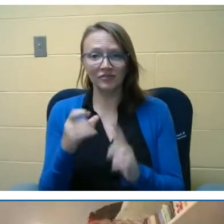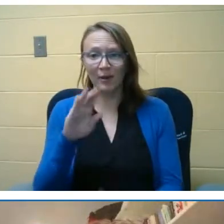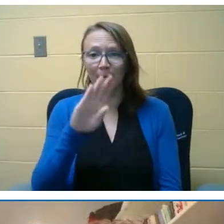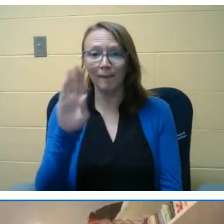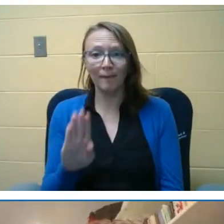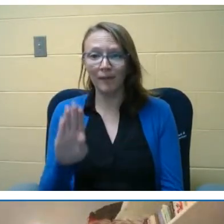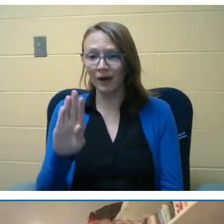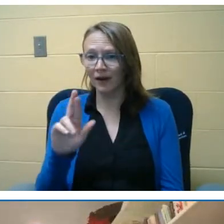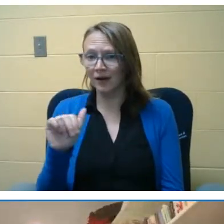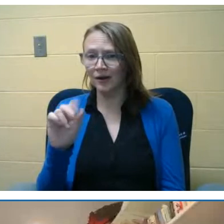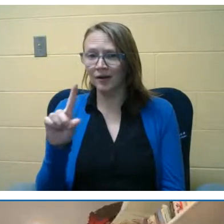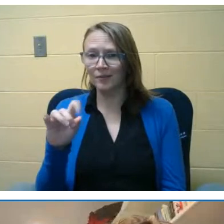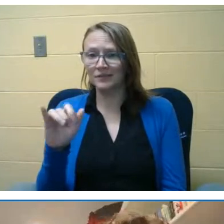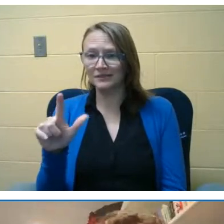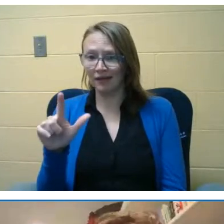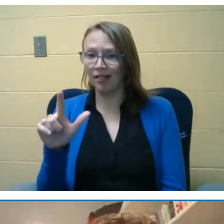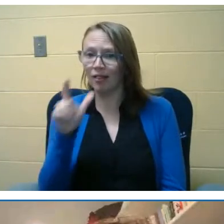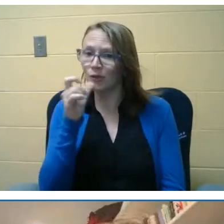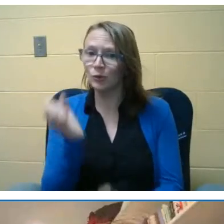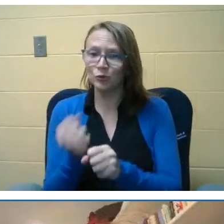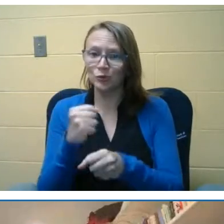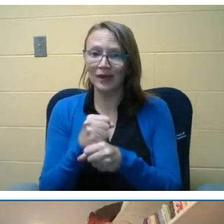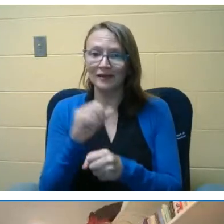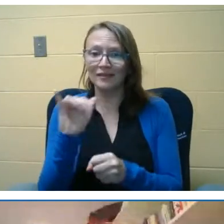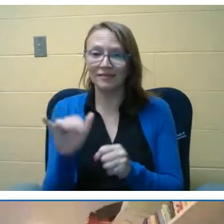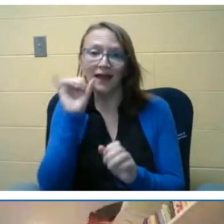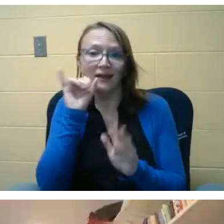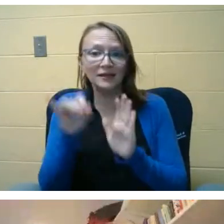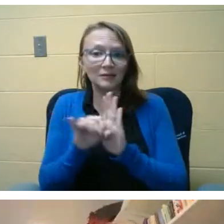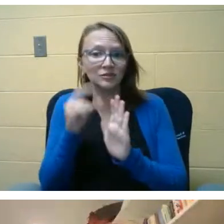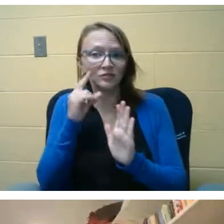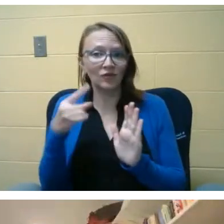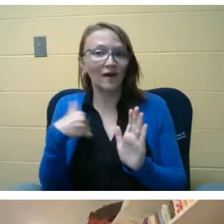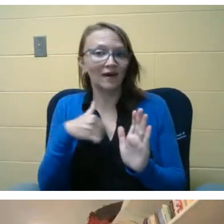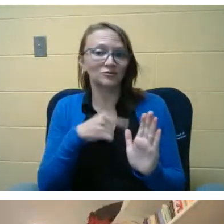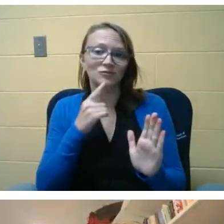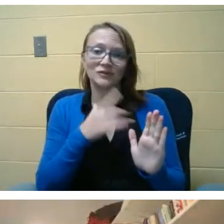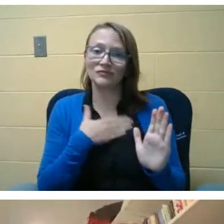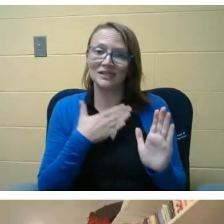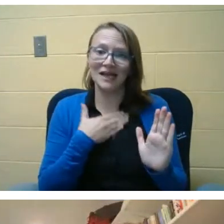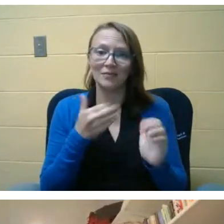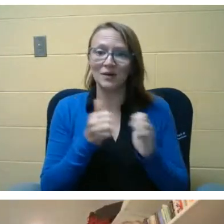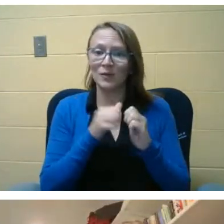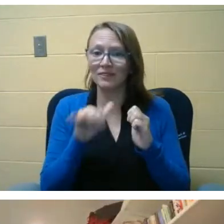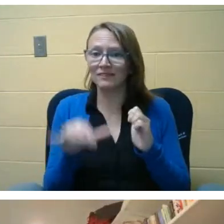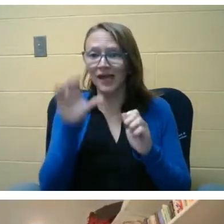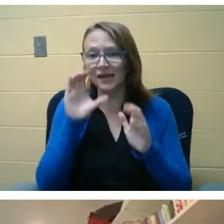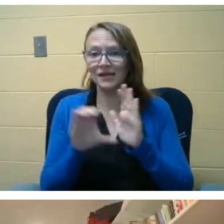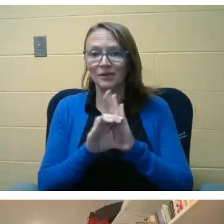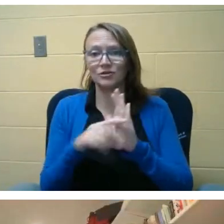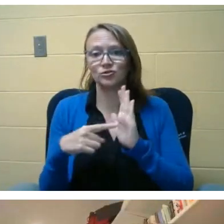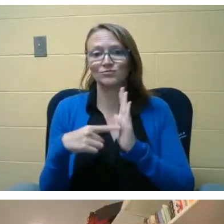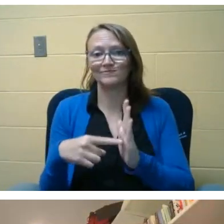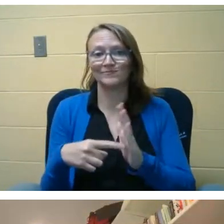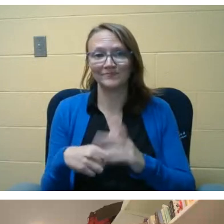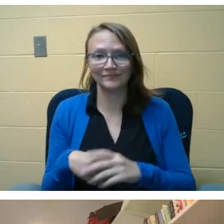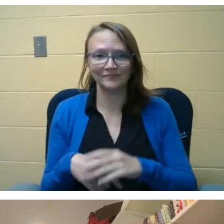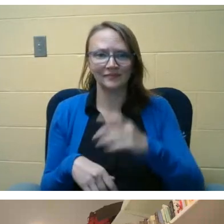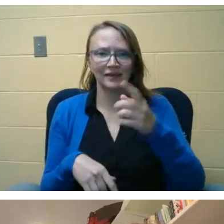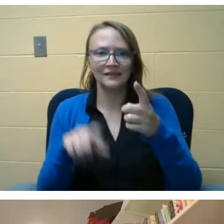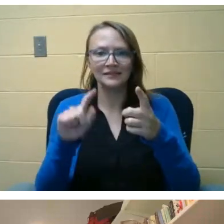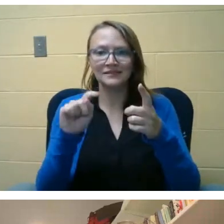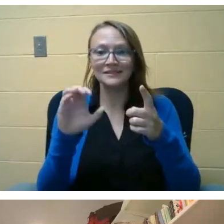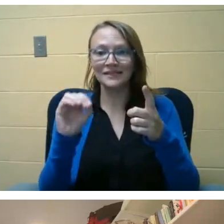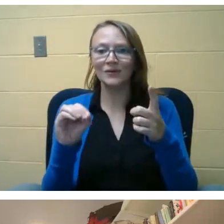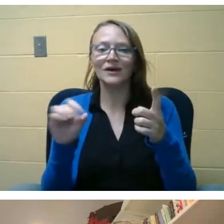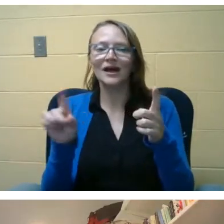created that with us for us. So we're happy with it. Yeah, I wanted to mention also, as Joel mentioned in the